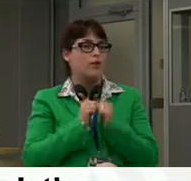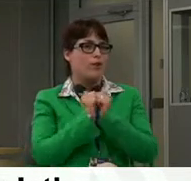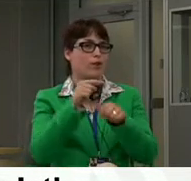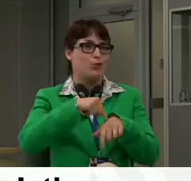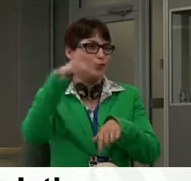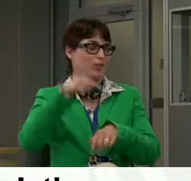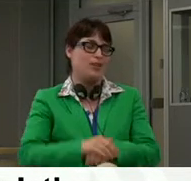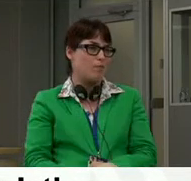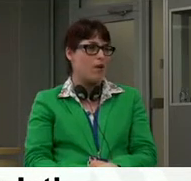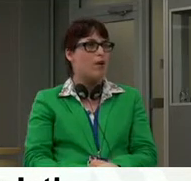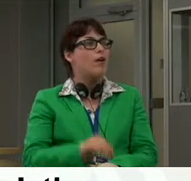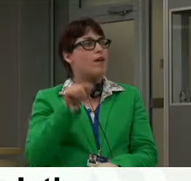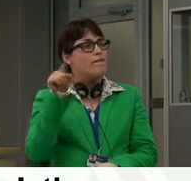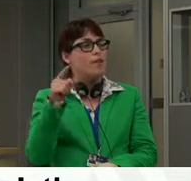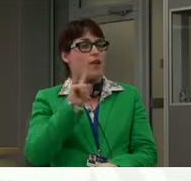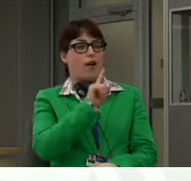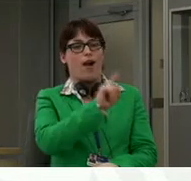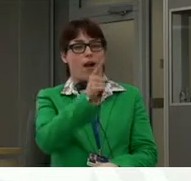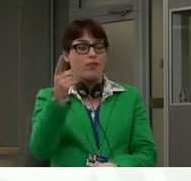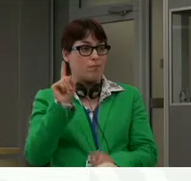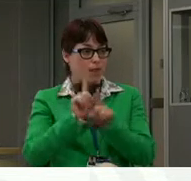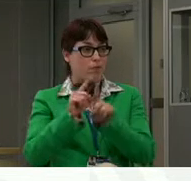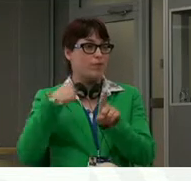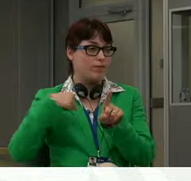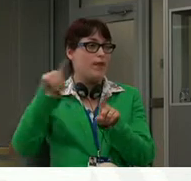some support to a larger or smaller extent.